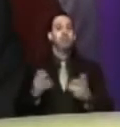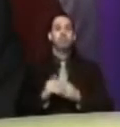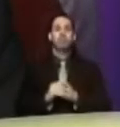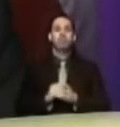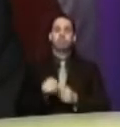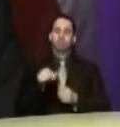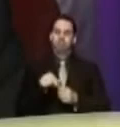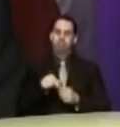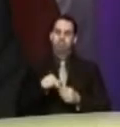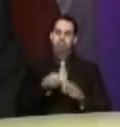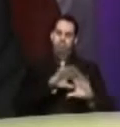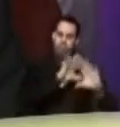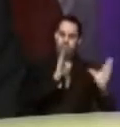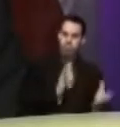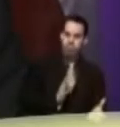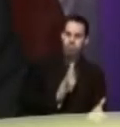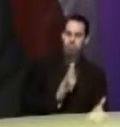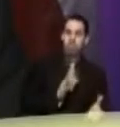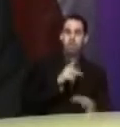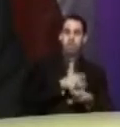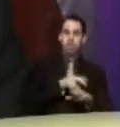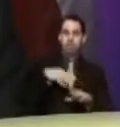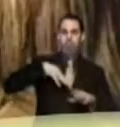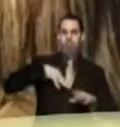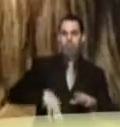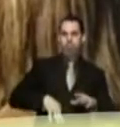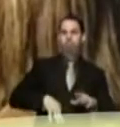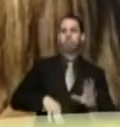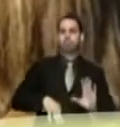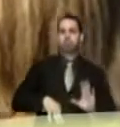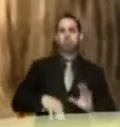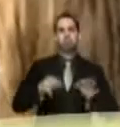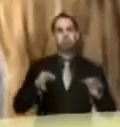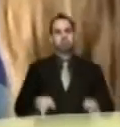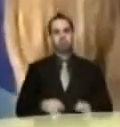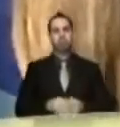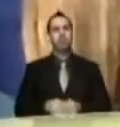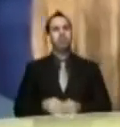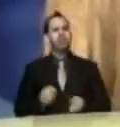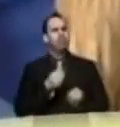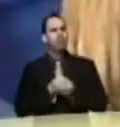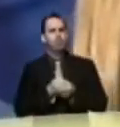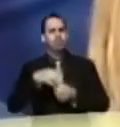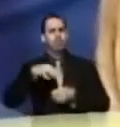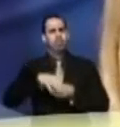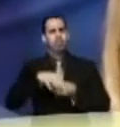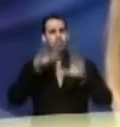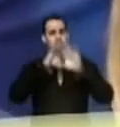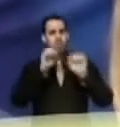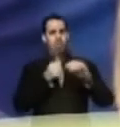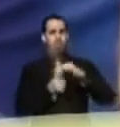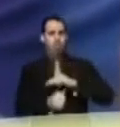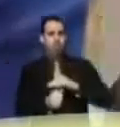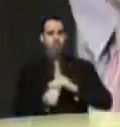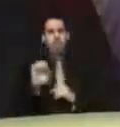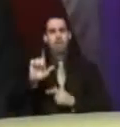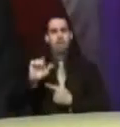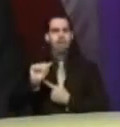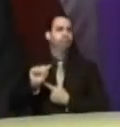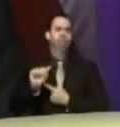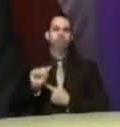this hemisphere, and certainly Puerto Rico would benefit greatly from that. No favorece el voto presidencial bajo el estatus actual. What